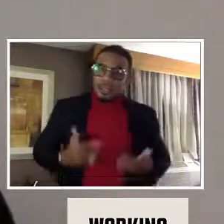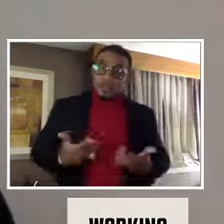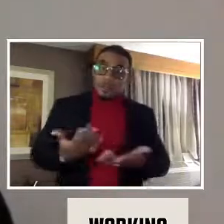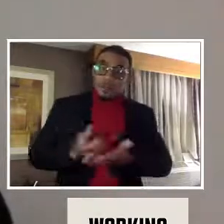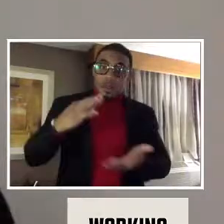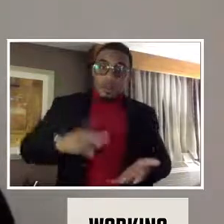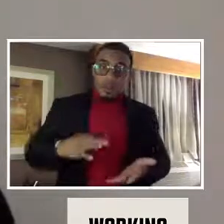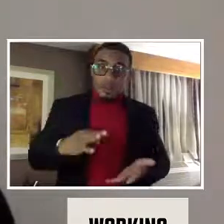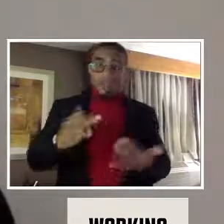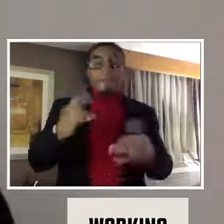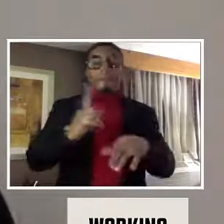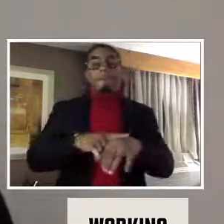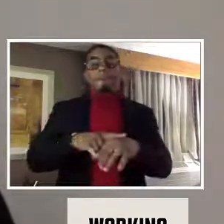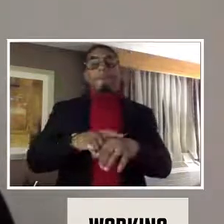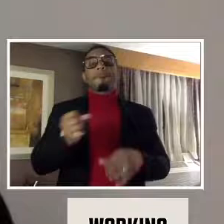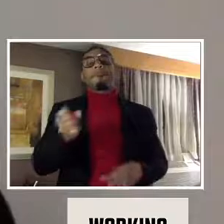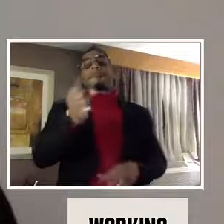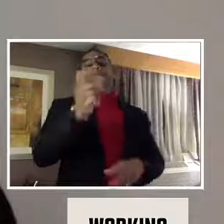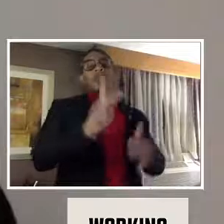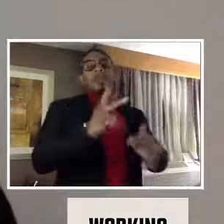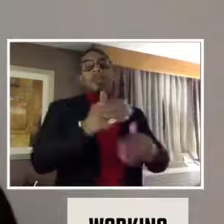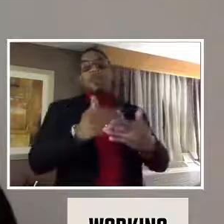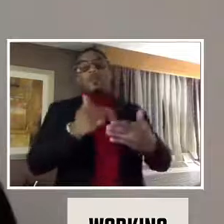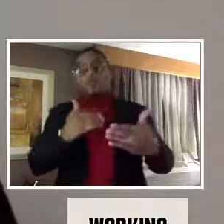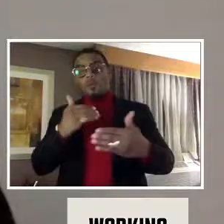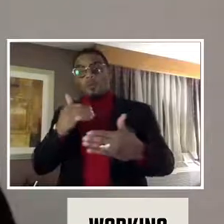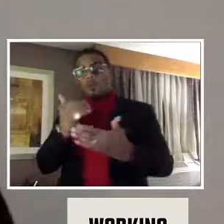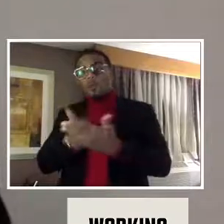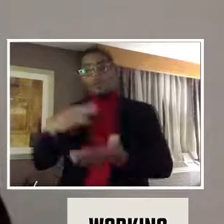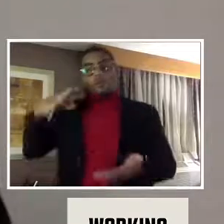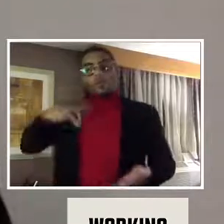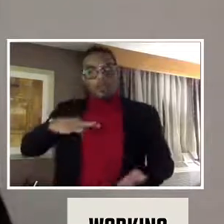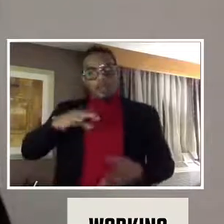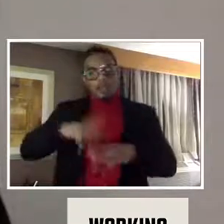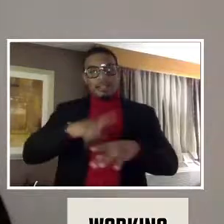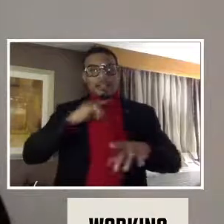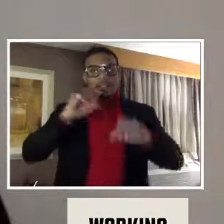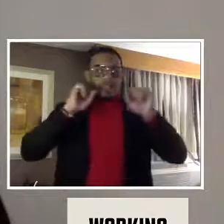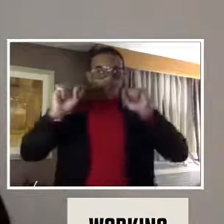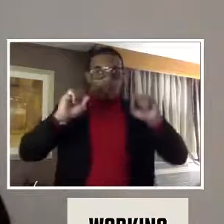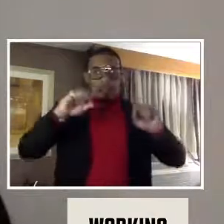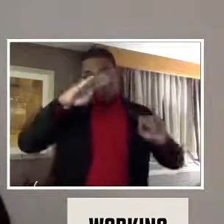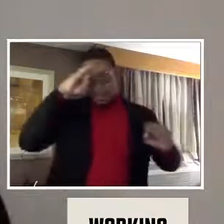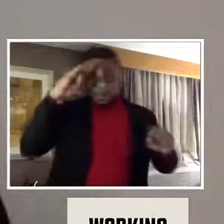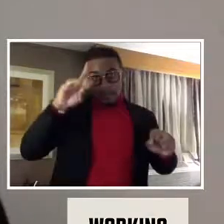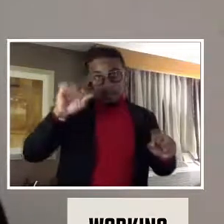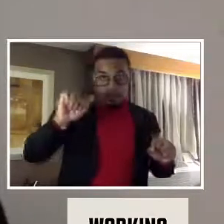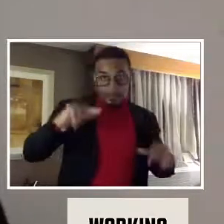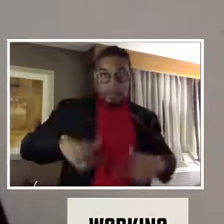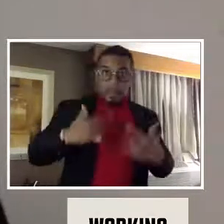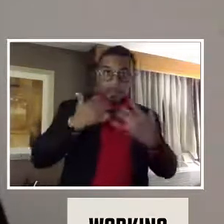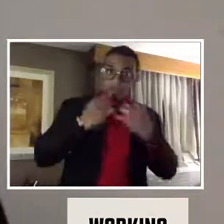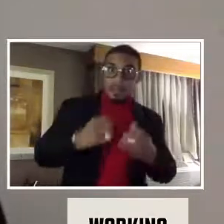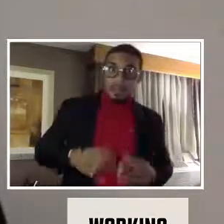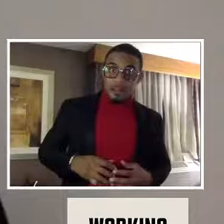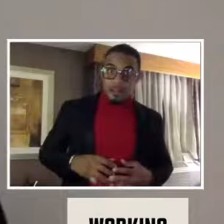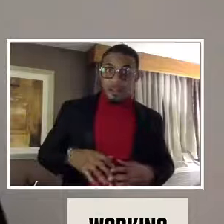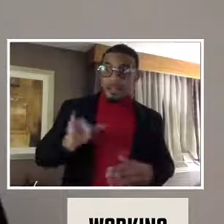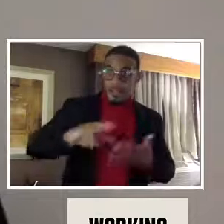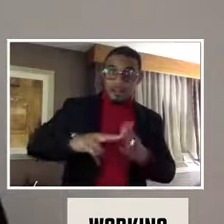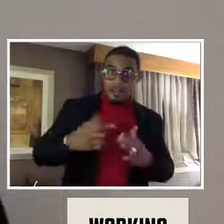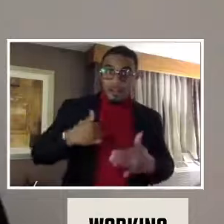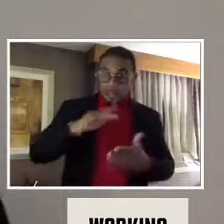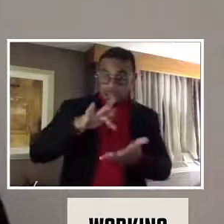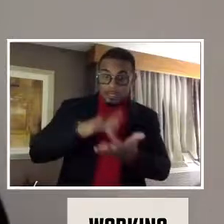wage. It's time to put people before profit. It's time to say out loud that Black disabled lives matter. And that means